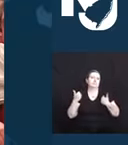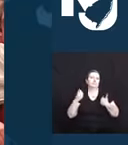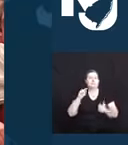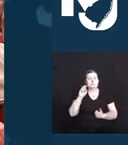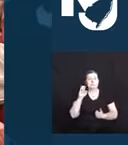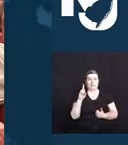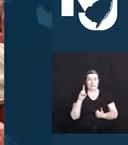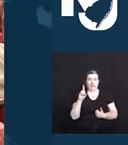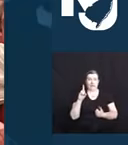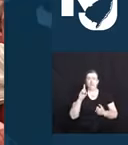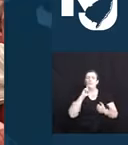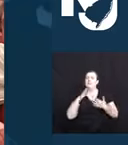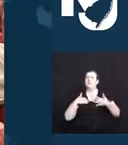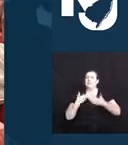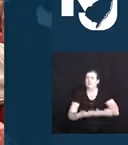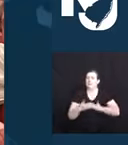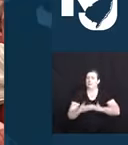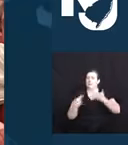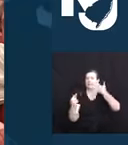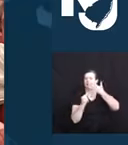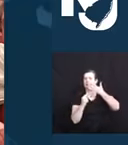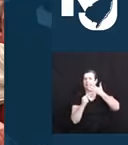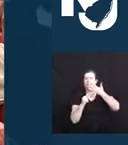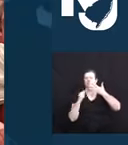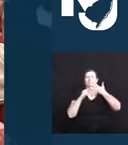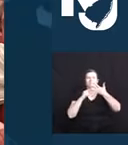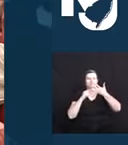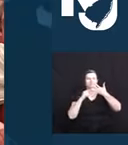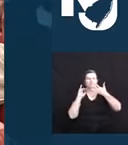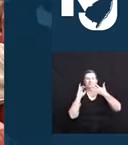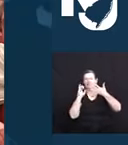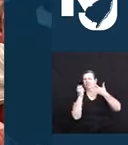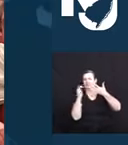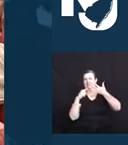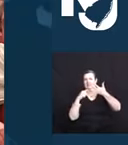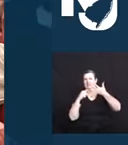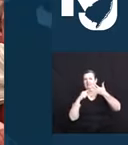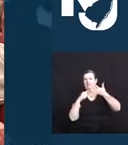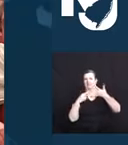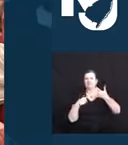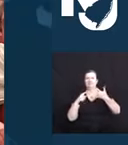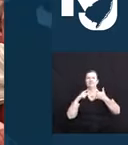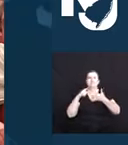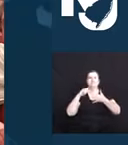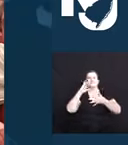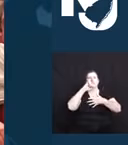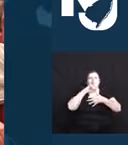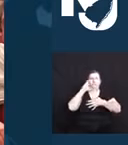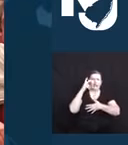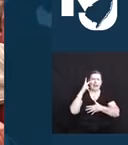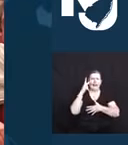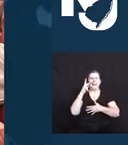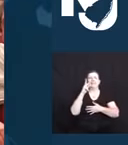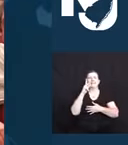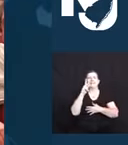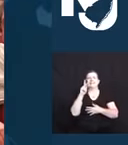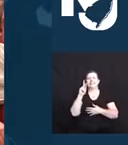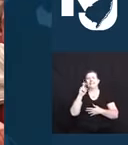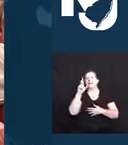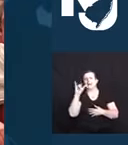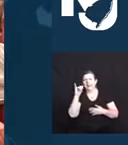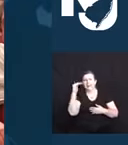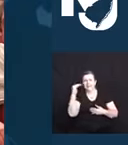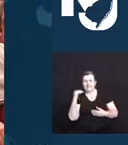Joe Jr., President John Kennedy, Rose Marie, Kathleen, Eunice, Pat,